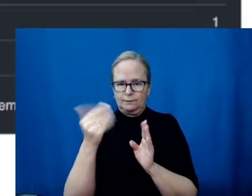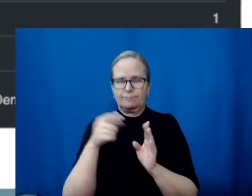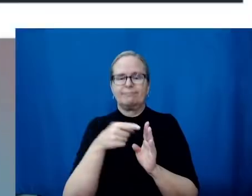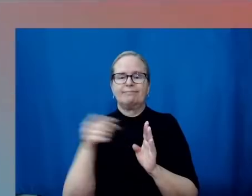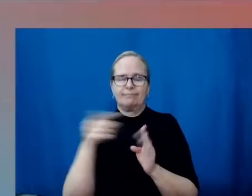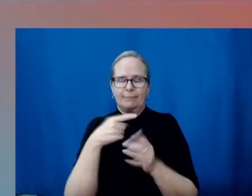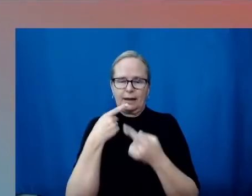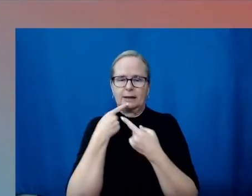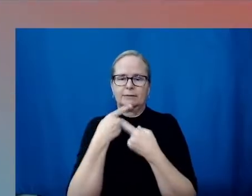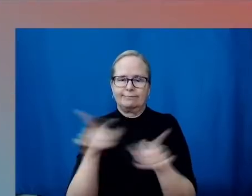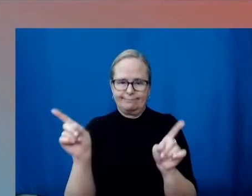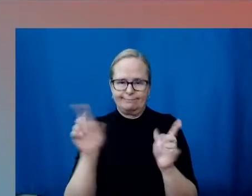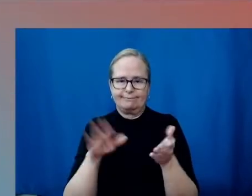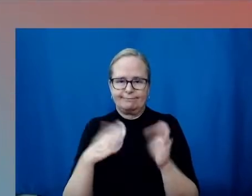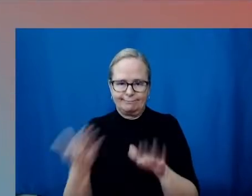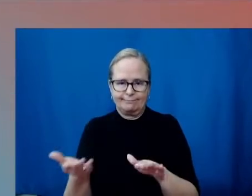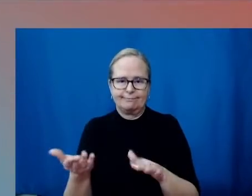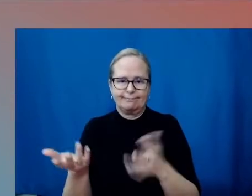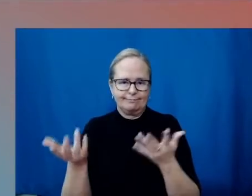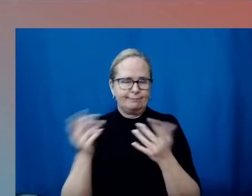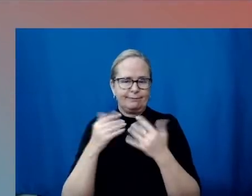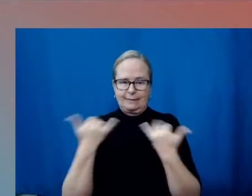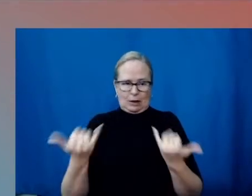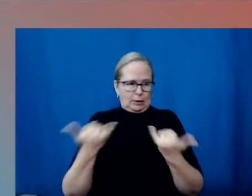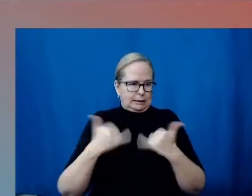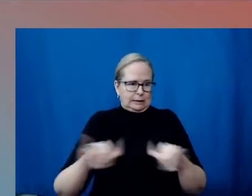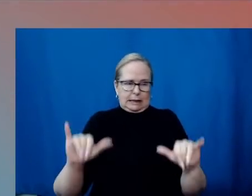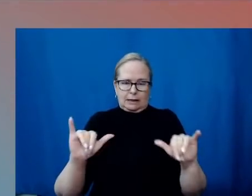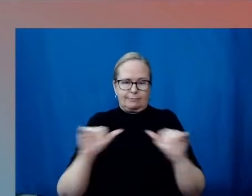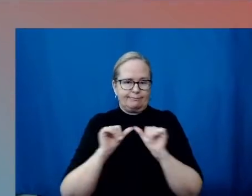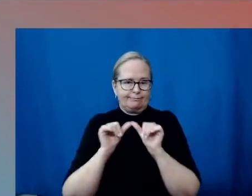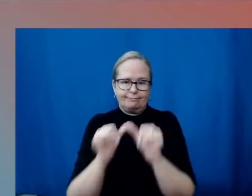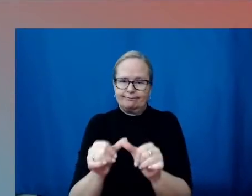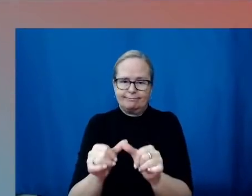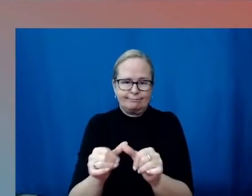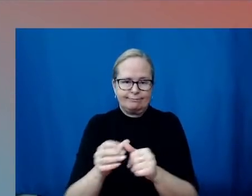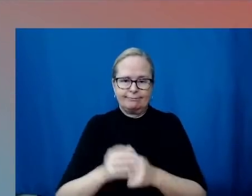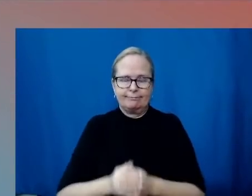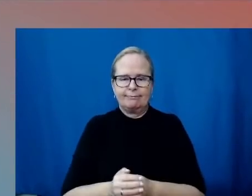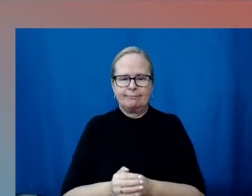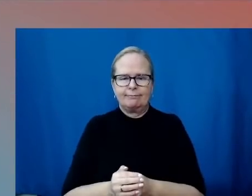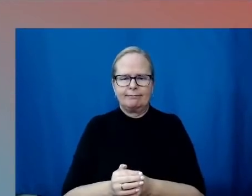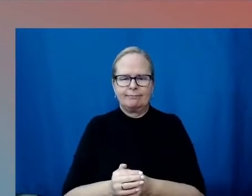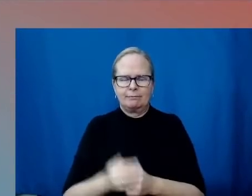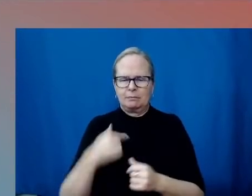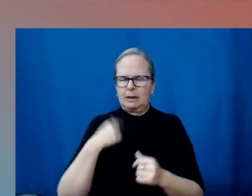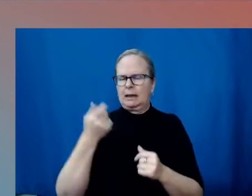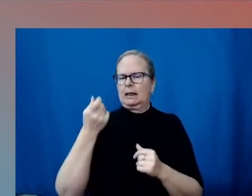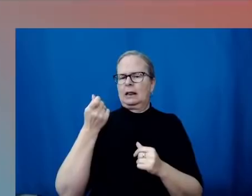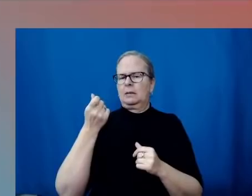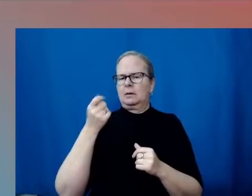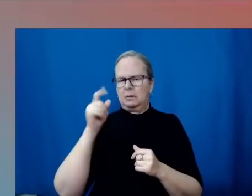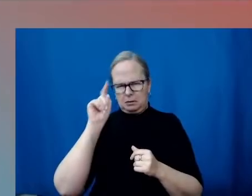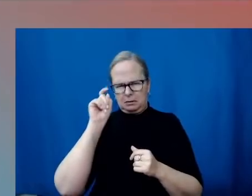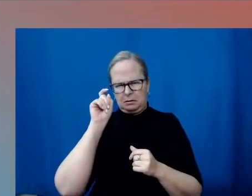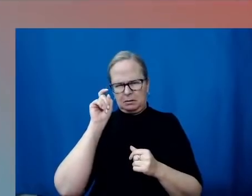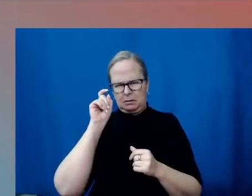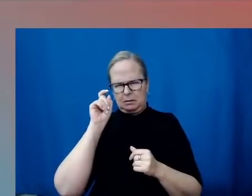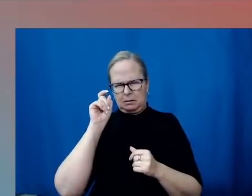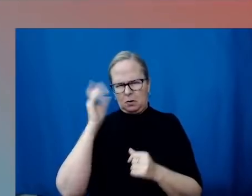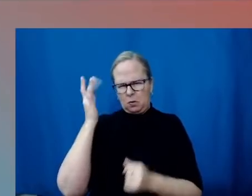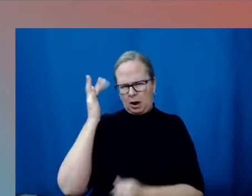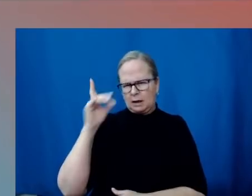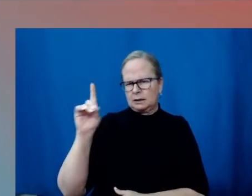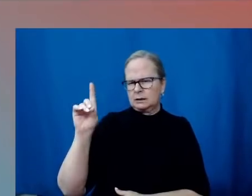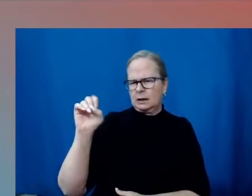15 people per day being announced. And you can see that continues today. I've actually been pretty surprised. I thought, with Delta,